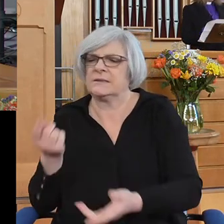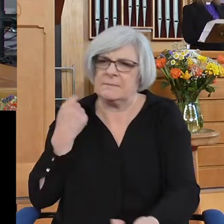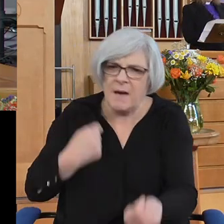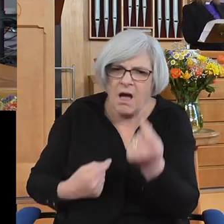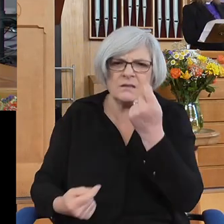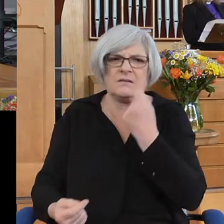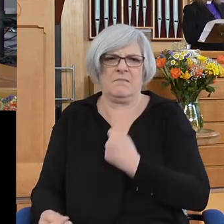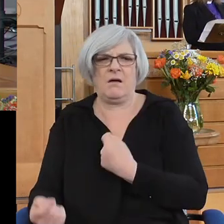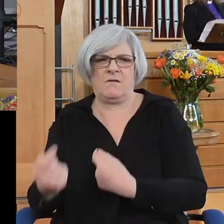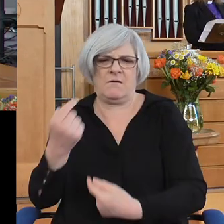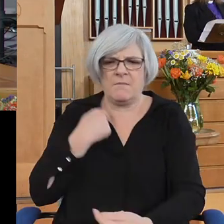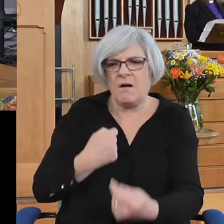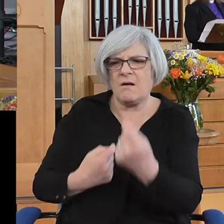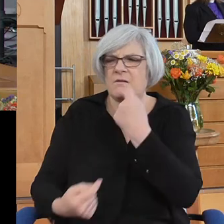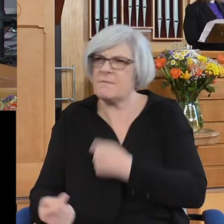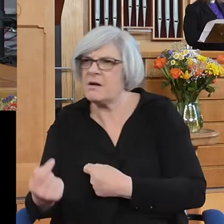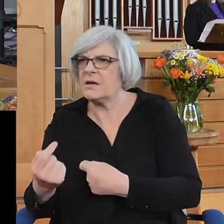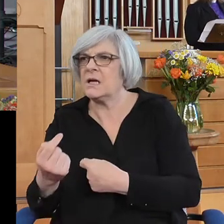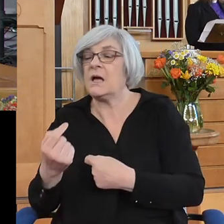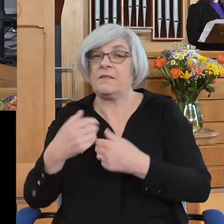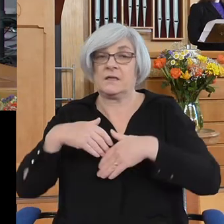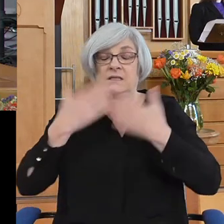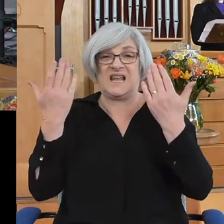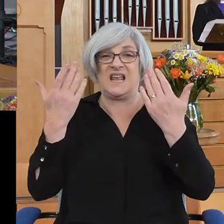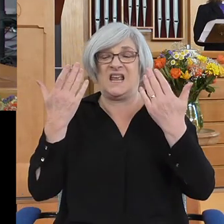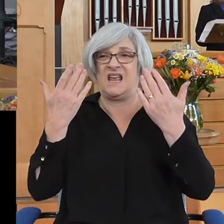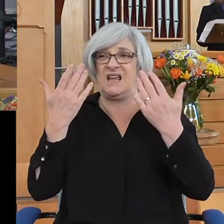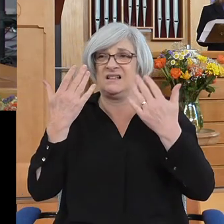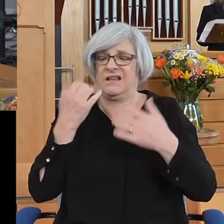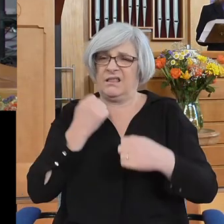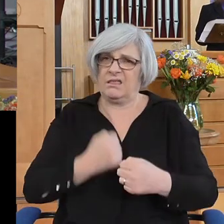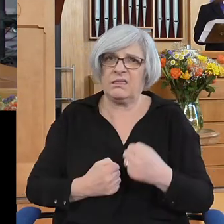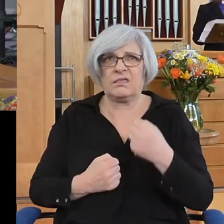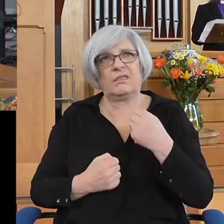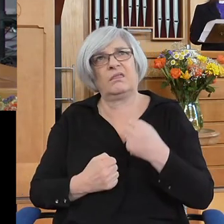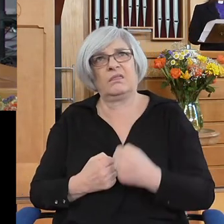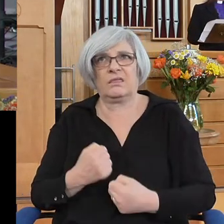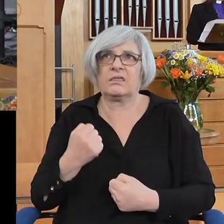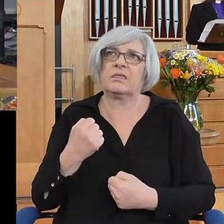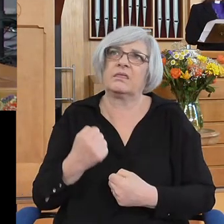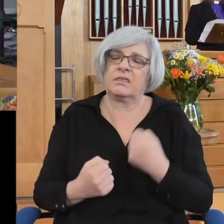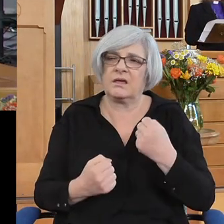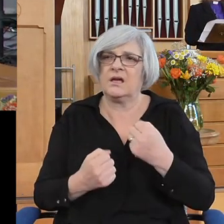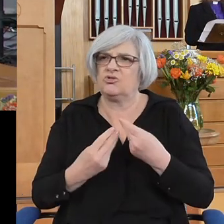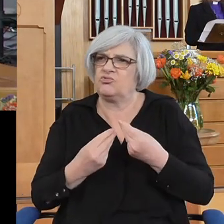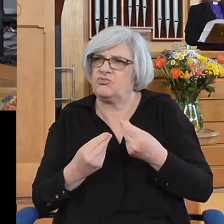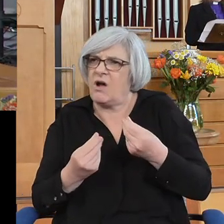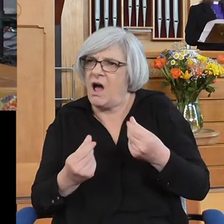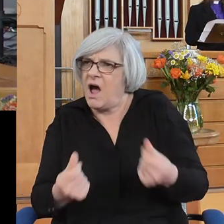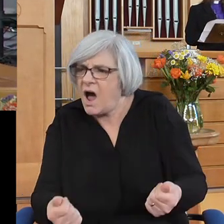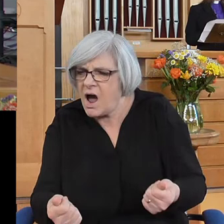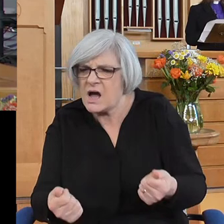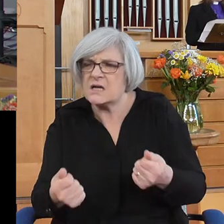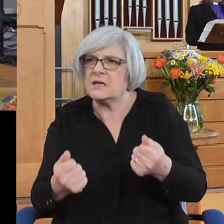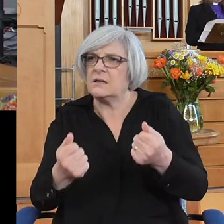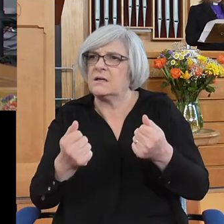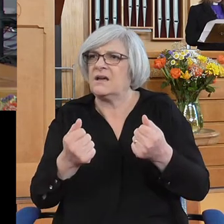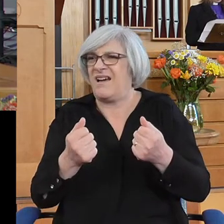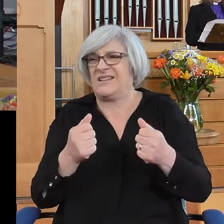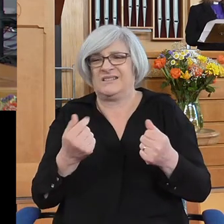demands, and the day becomes a drudge, a dry desert, a